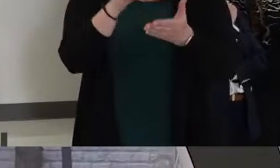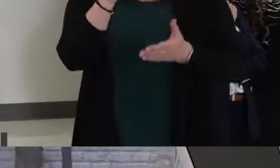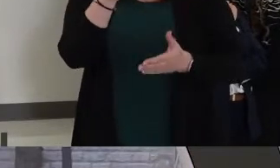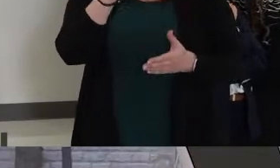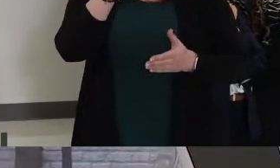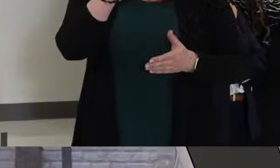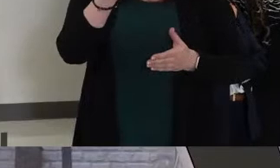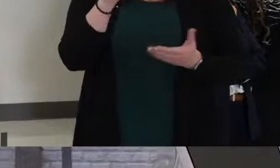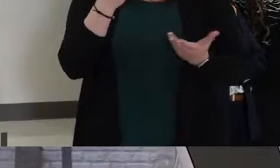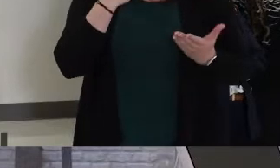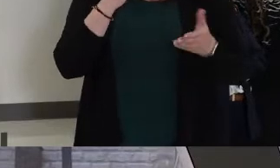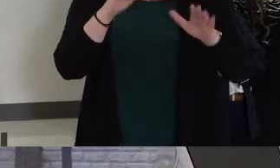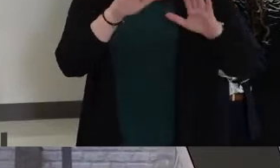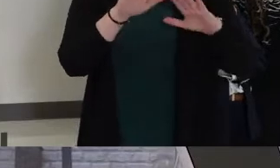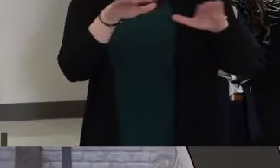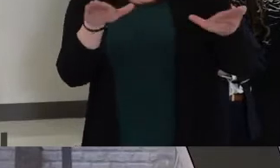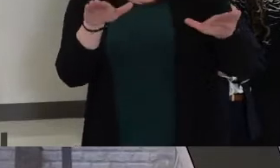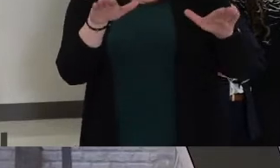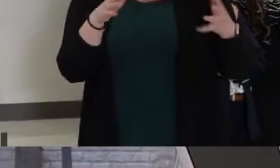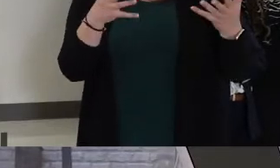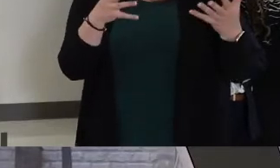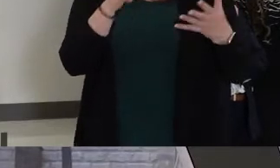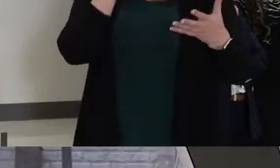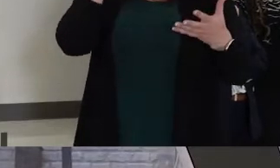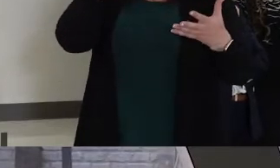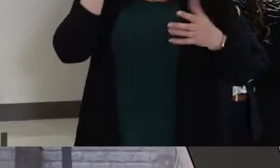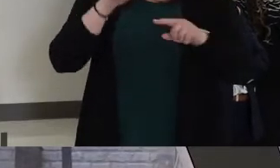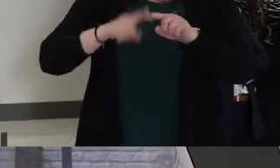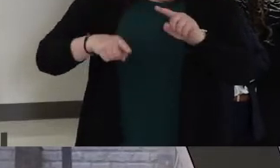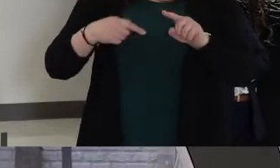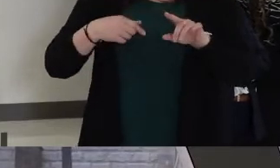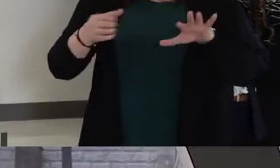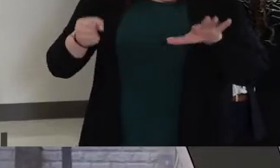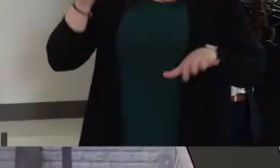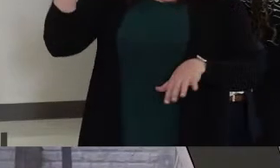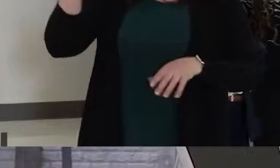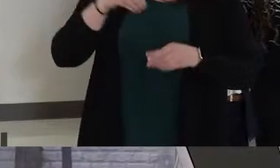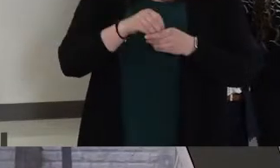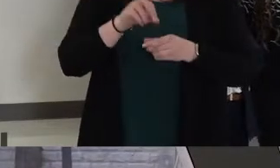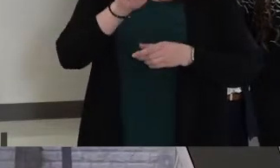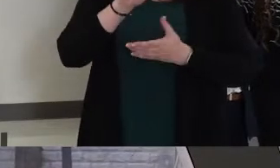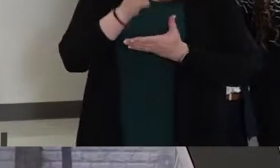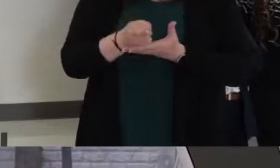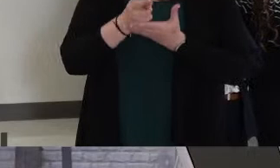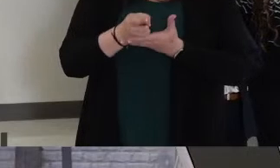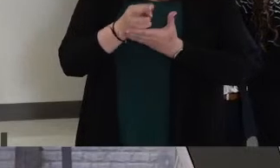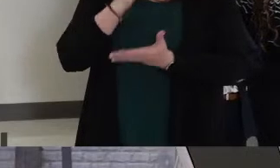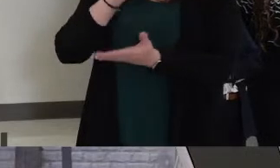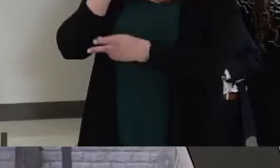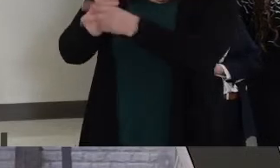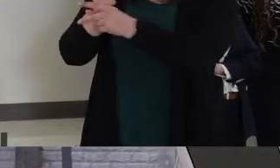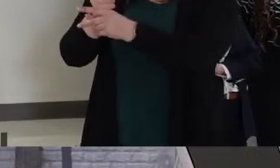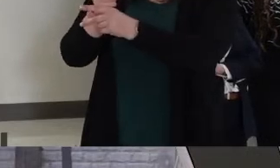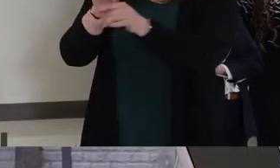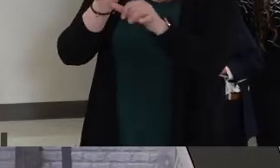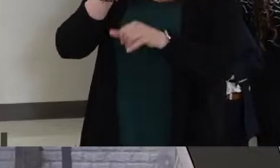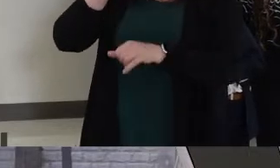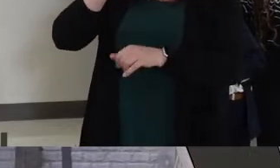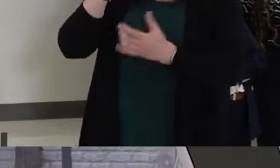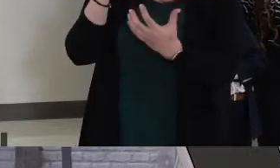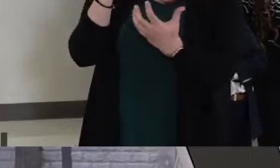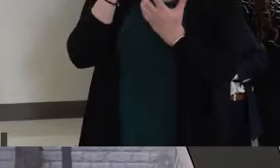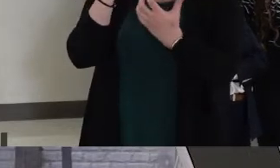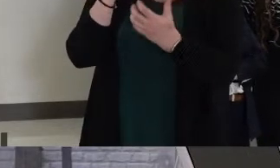minor children, you're not, as parents, you can't put them in rehabs and keep them there. They have to want to go to the rehab.